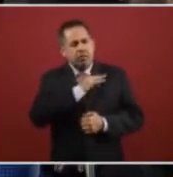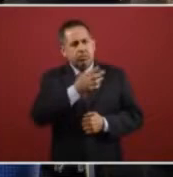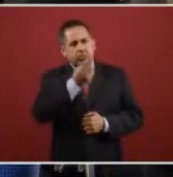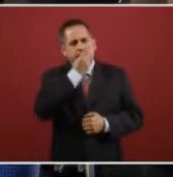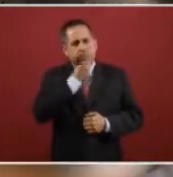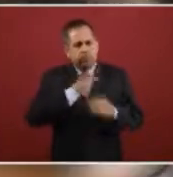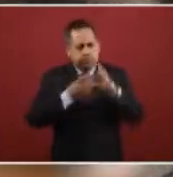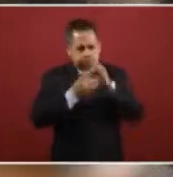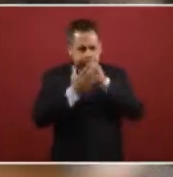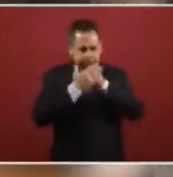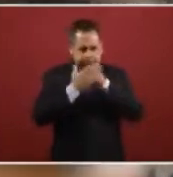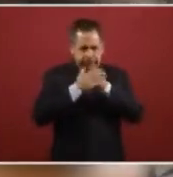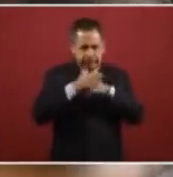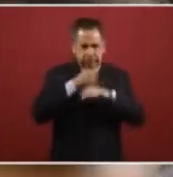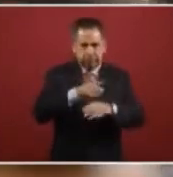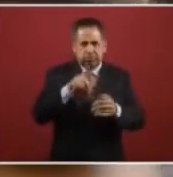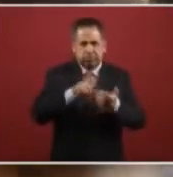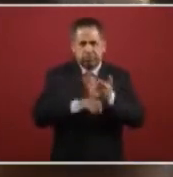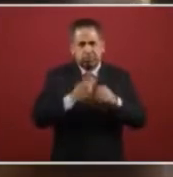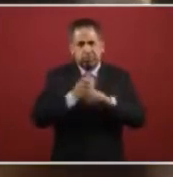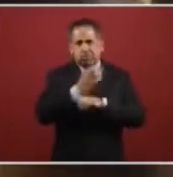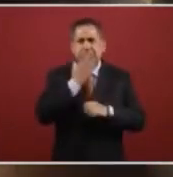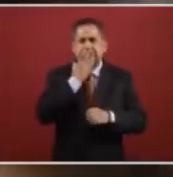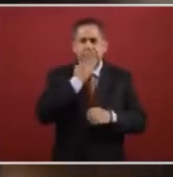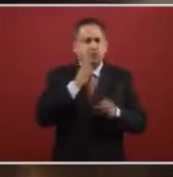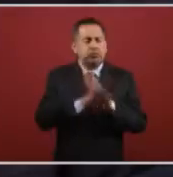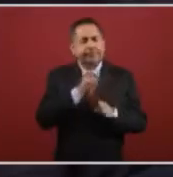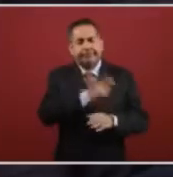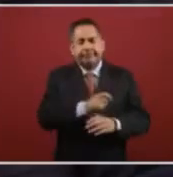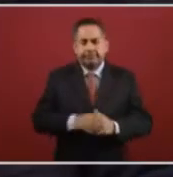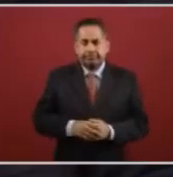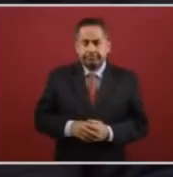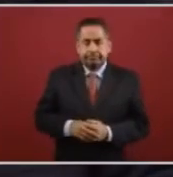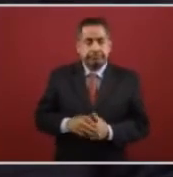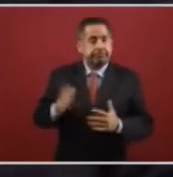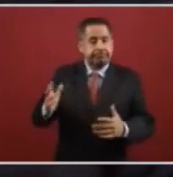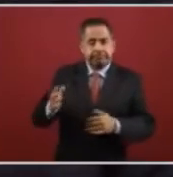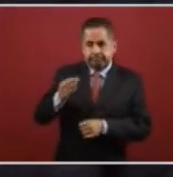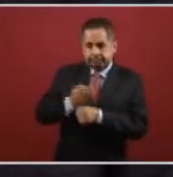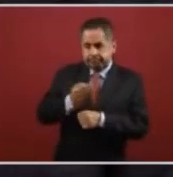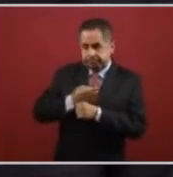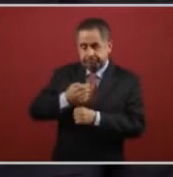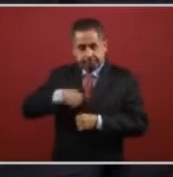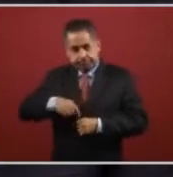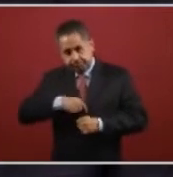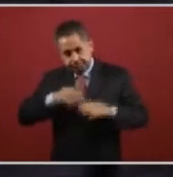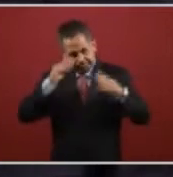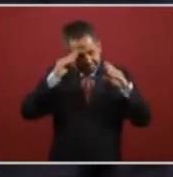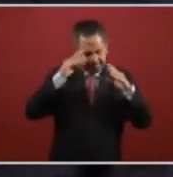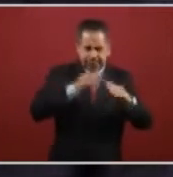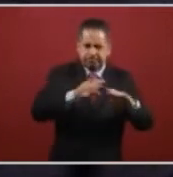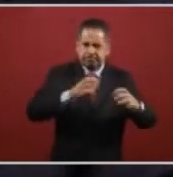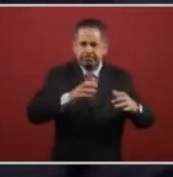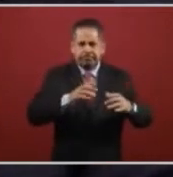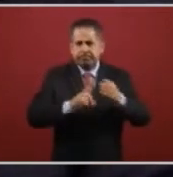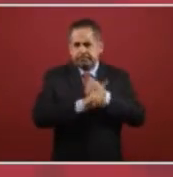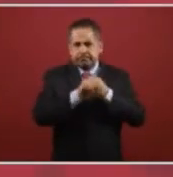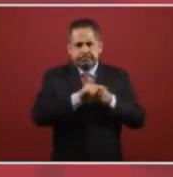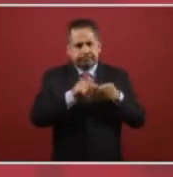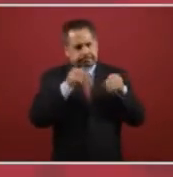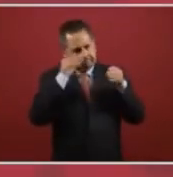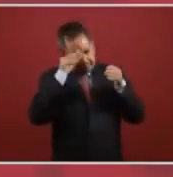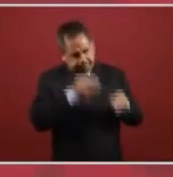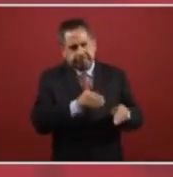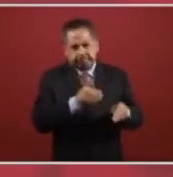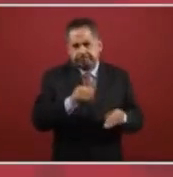What can you comment regarding Sonora, that we are attending the